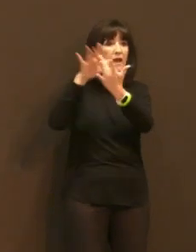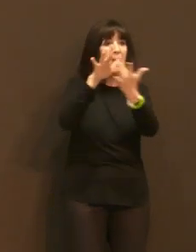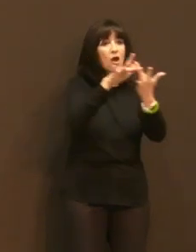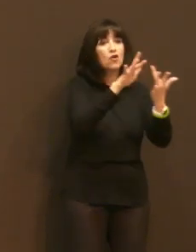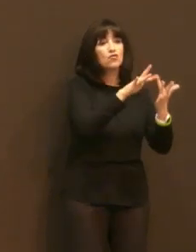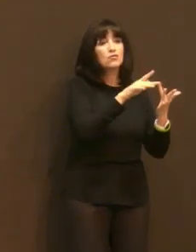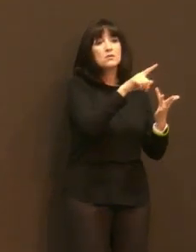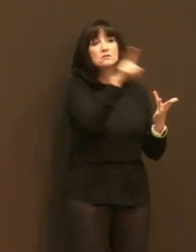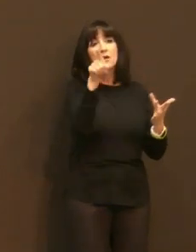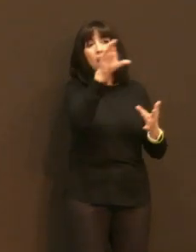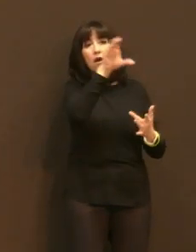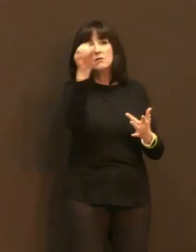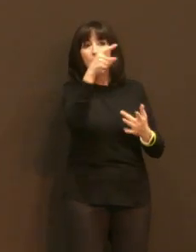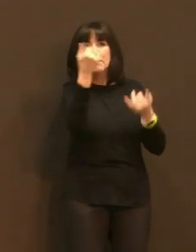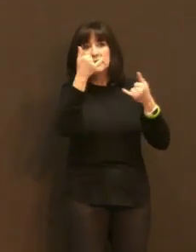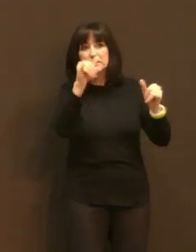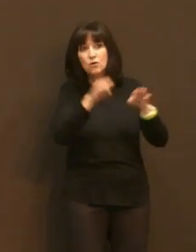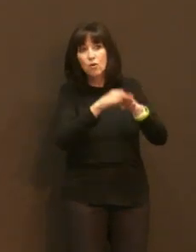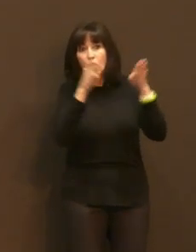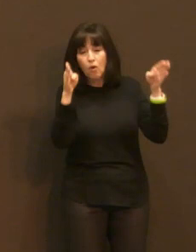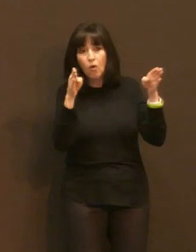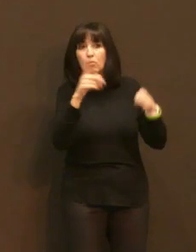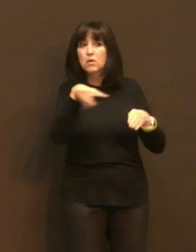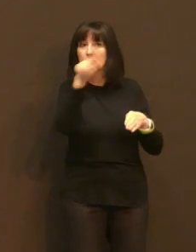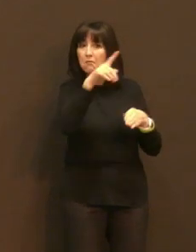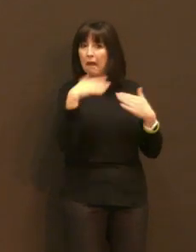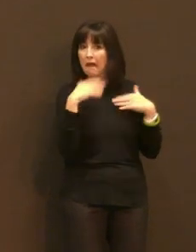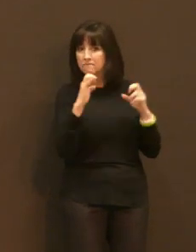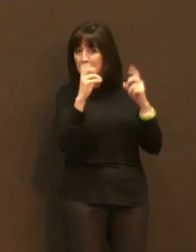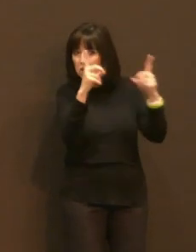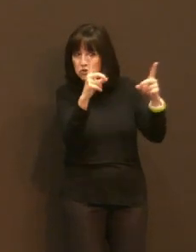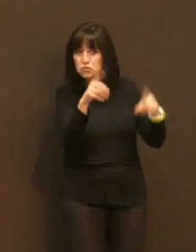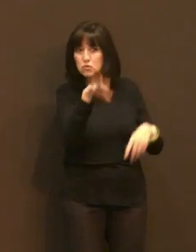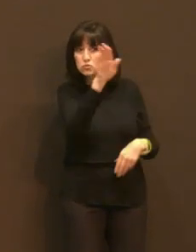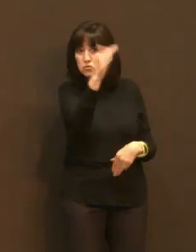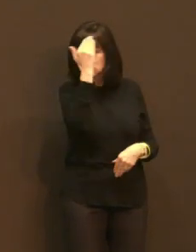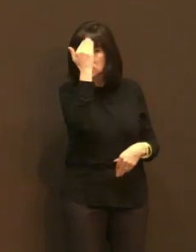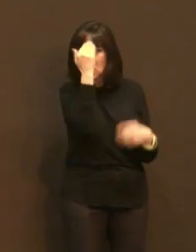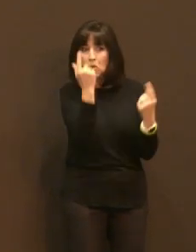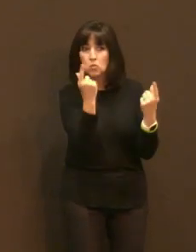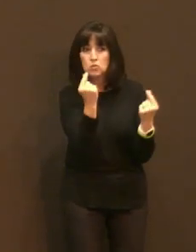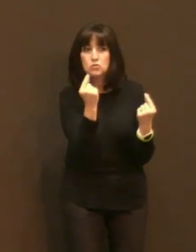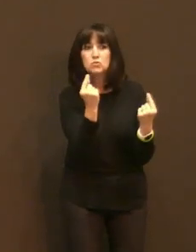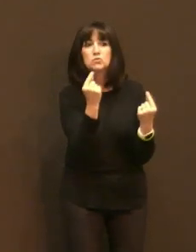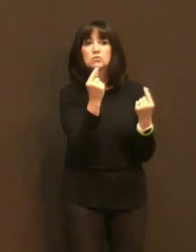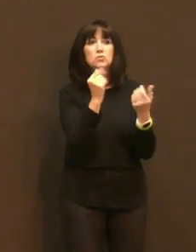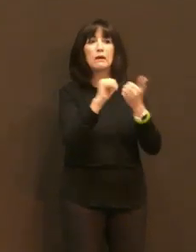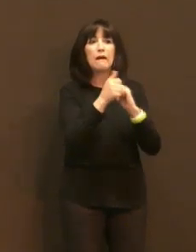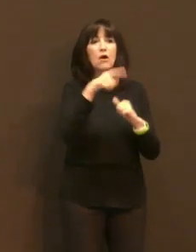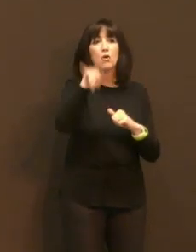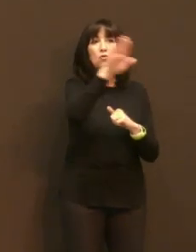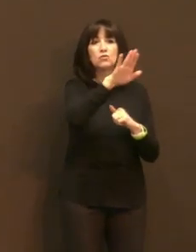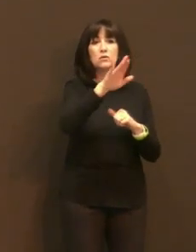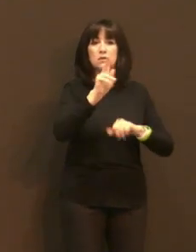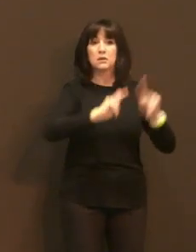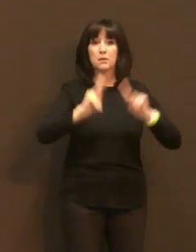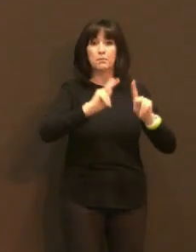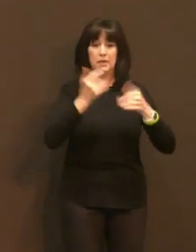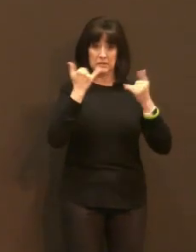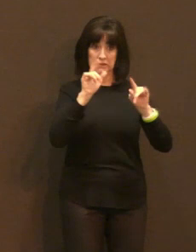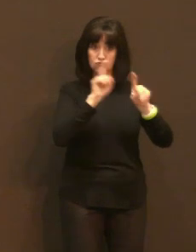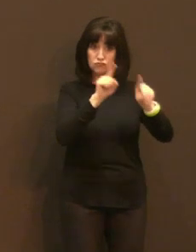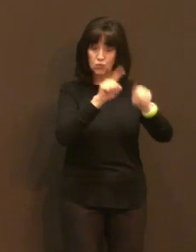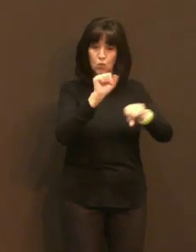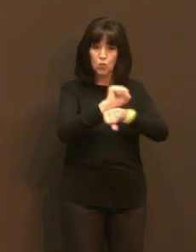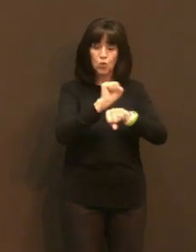now, to making sure they're educated and they understand the actions they have to take to be working safely in these new normals, as we're